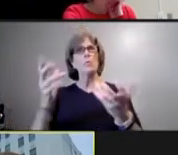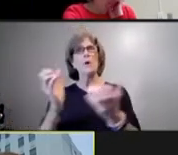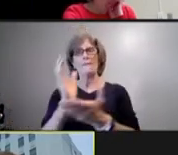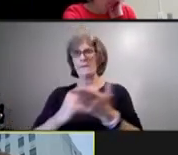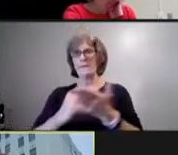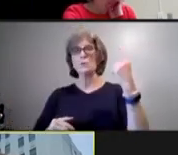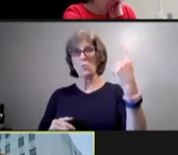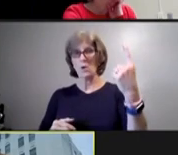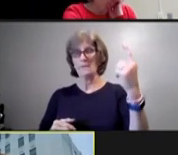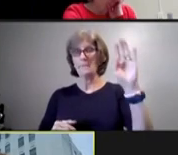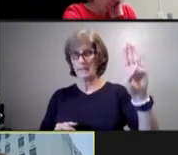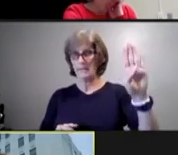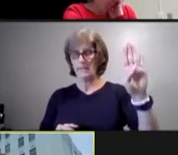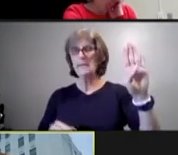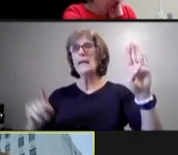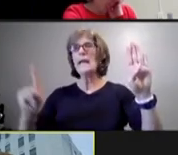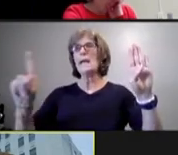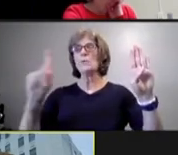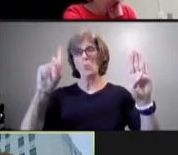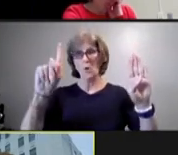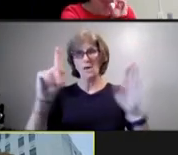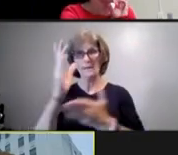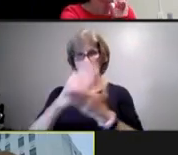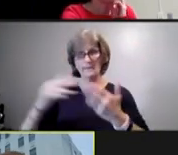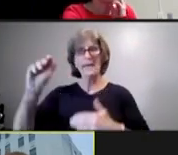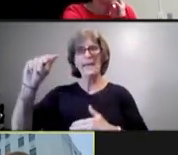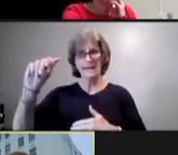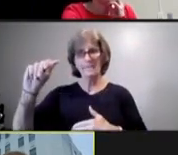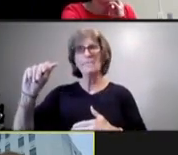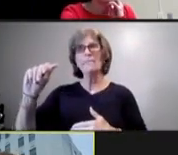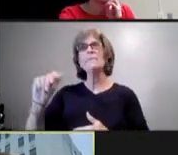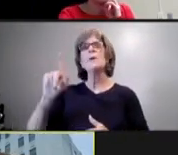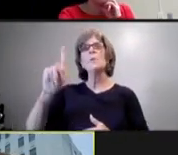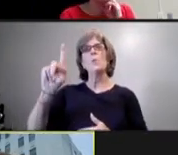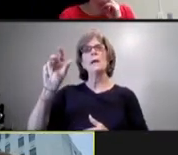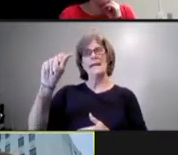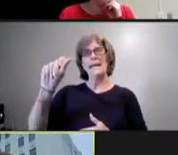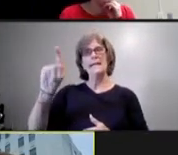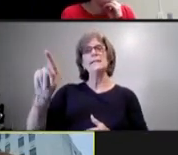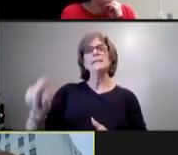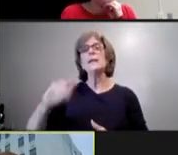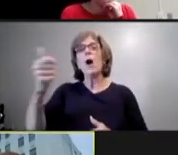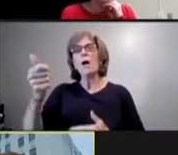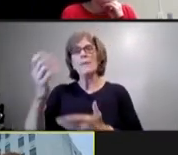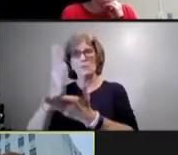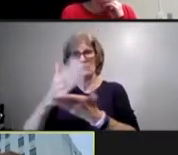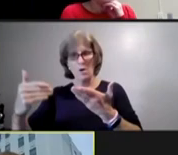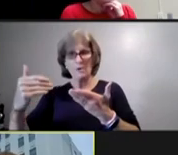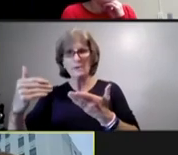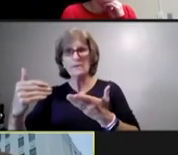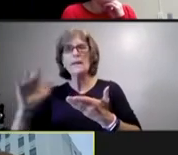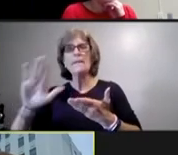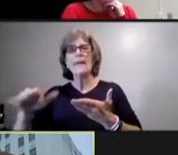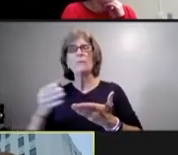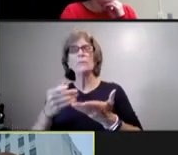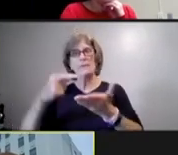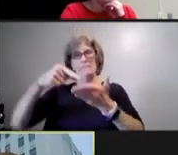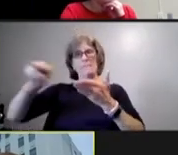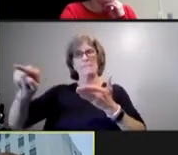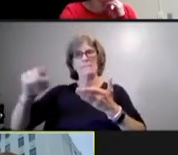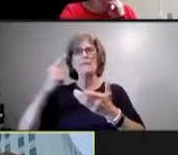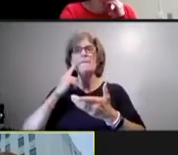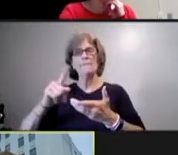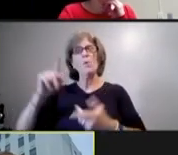1A. As context of the board, Phase 1A is the other portion of Bedford Dwellings Phase 1, and it will be funded with 9% low-income housing